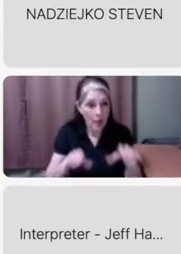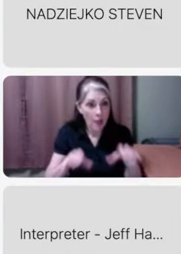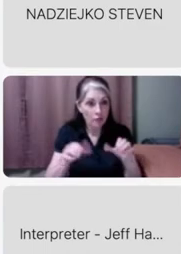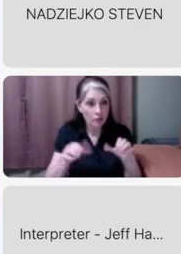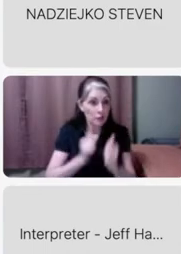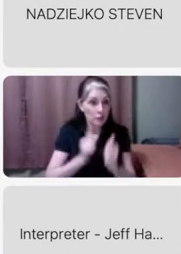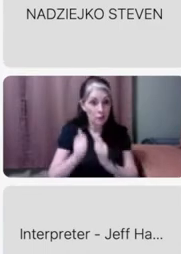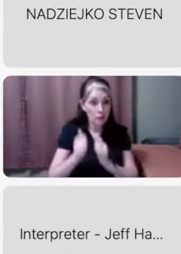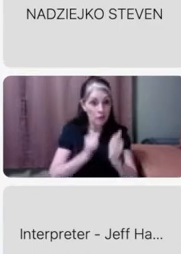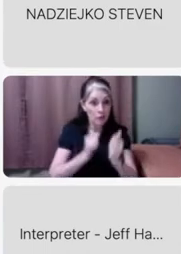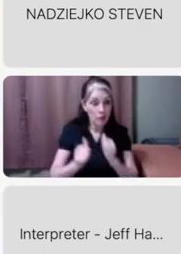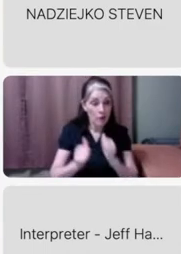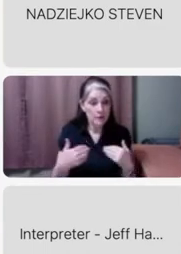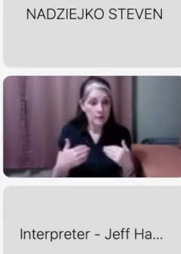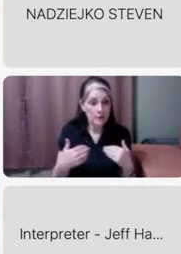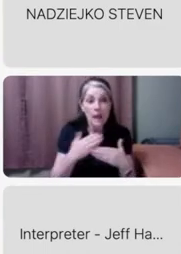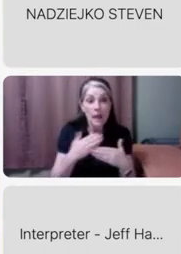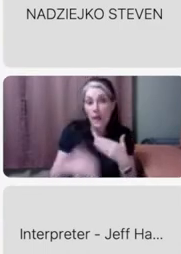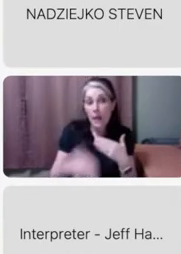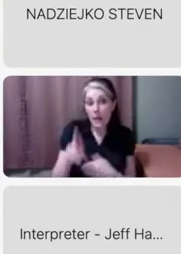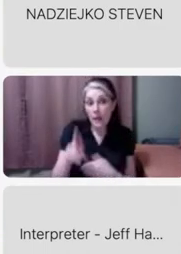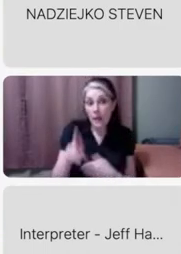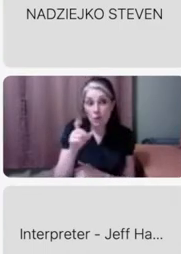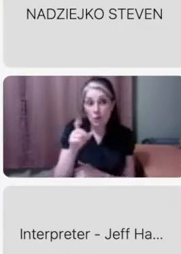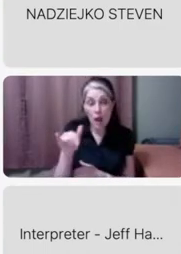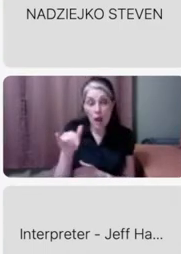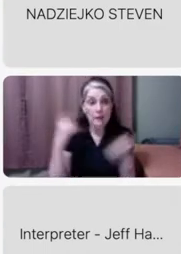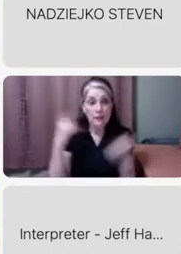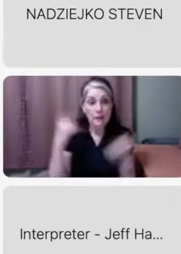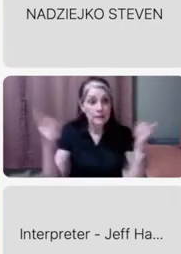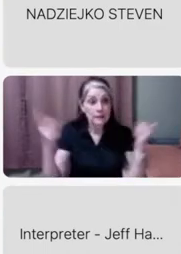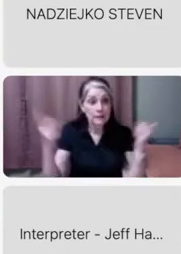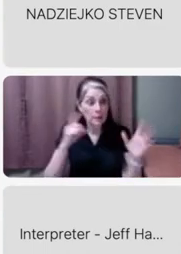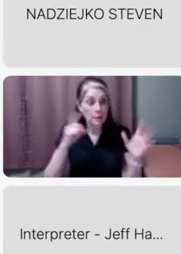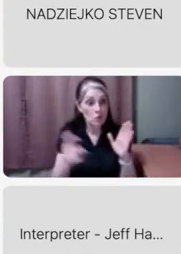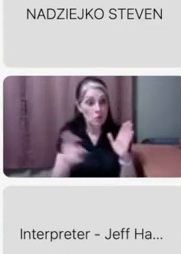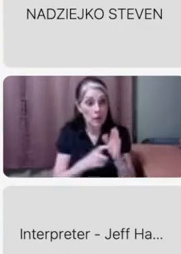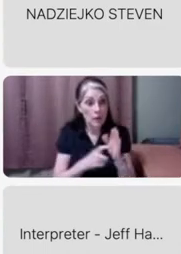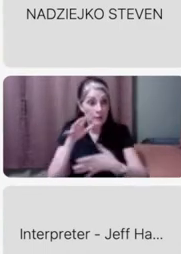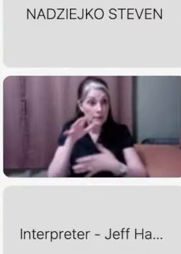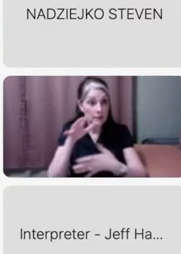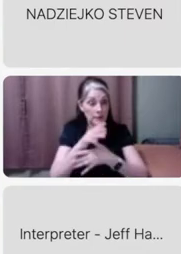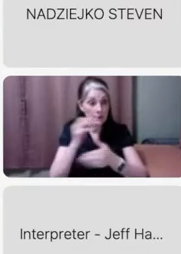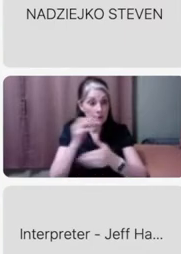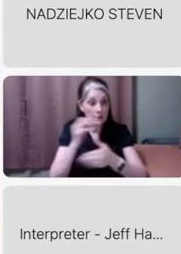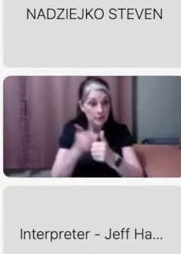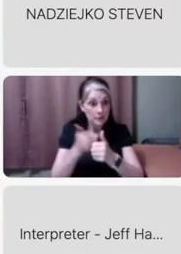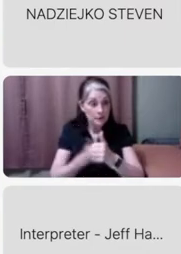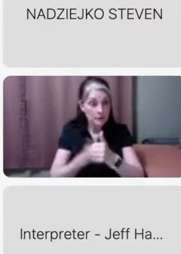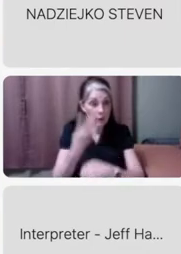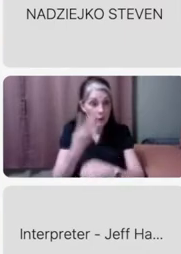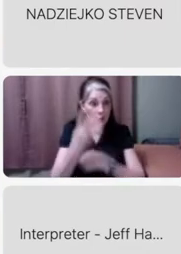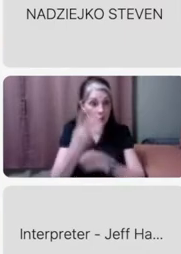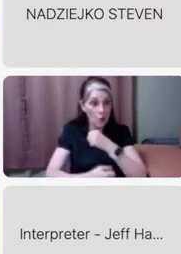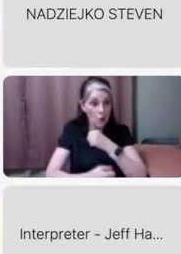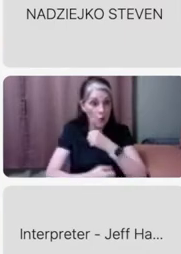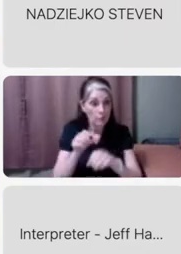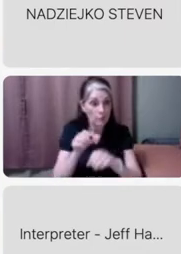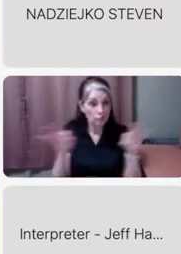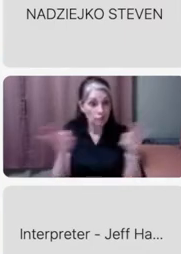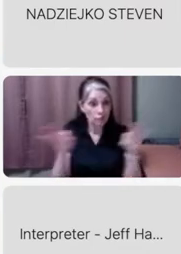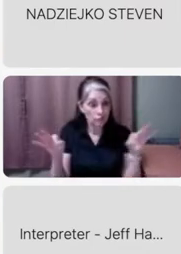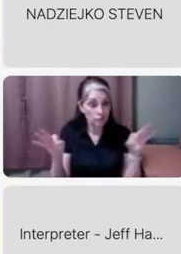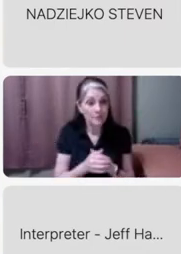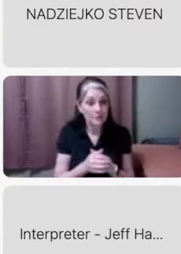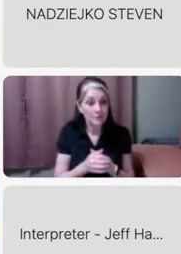at the end of our rally we celebrated by recognizing our seniors who are pursuing post-secondary education we revived this tradition we